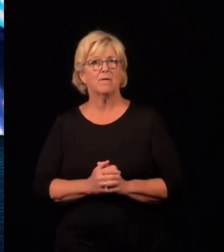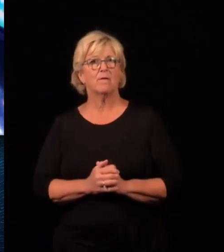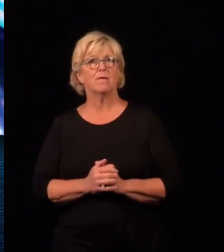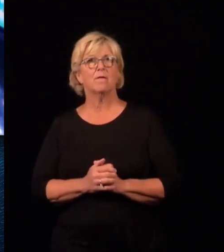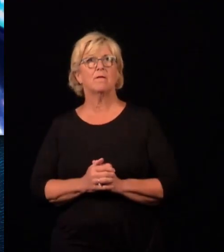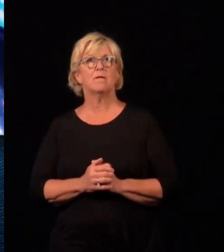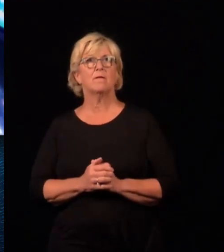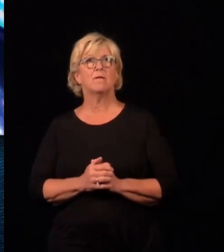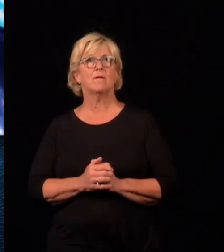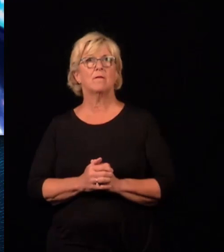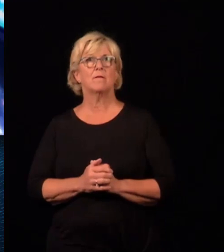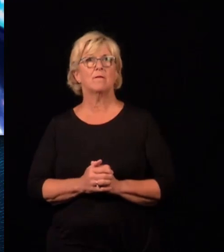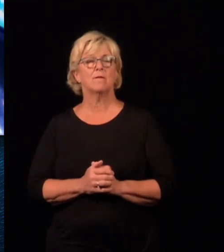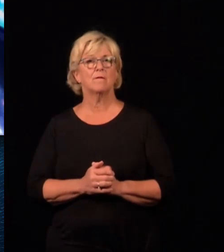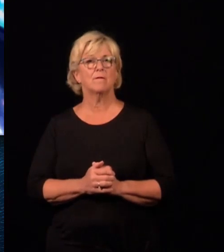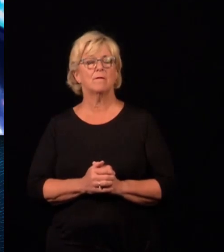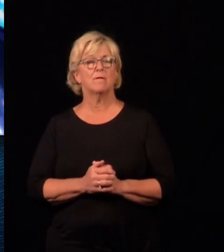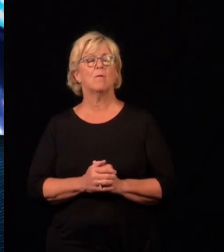Yes, sir.